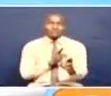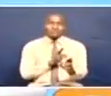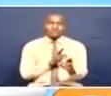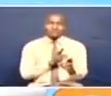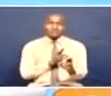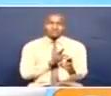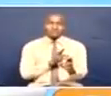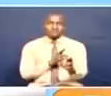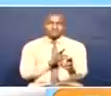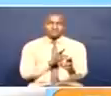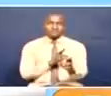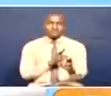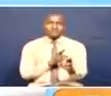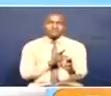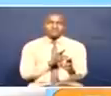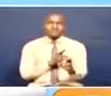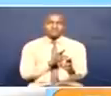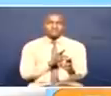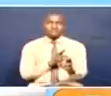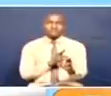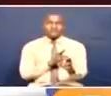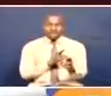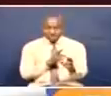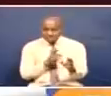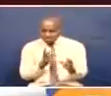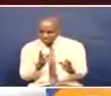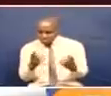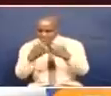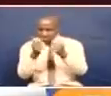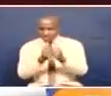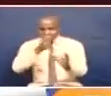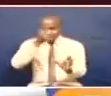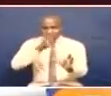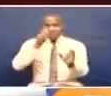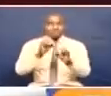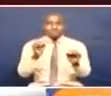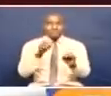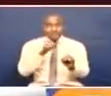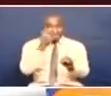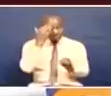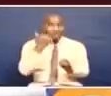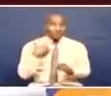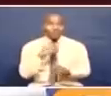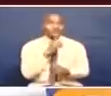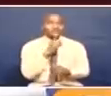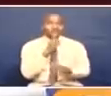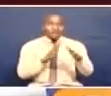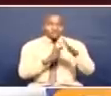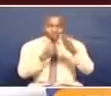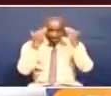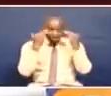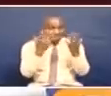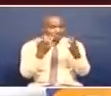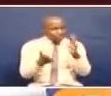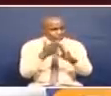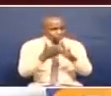not naturally constitute the judgment. And which is why we're saying that the Supreme Court needs to expedite to